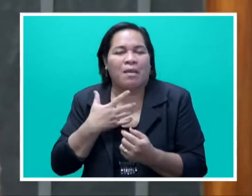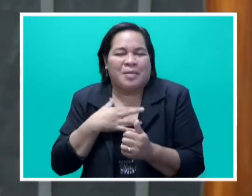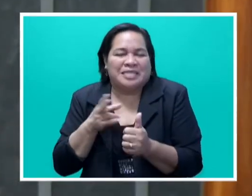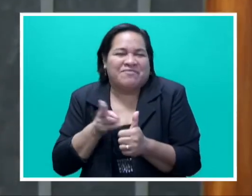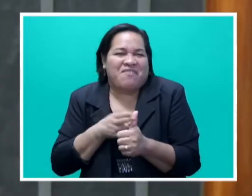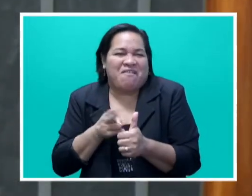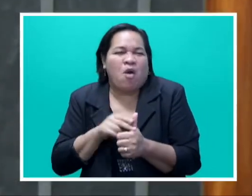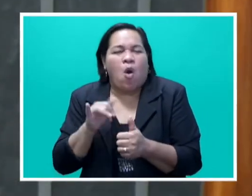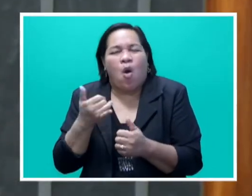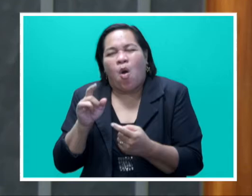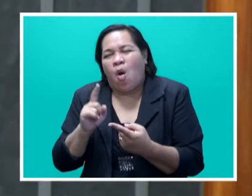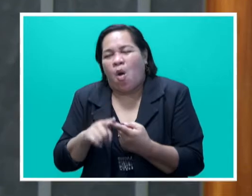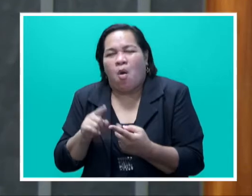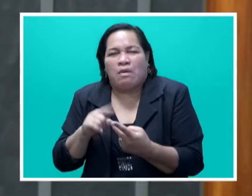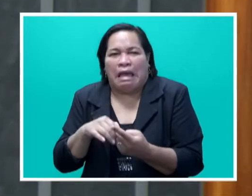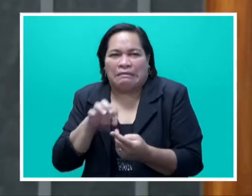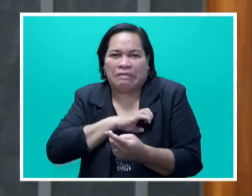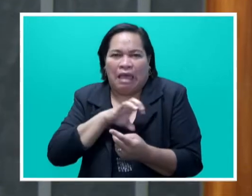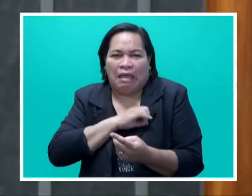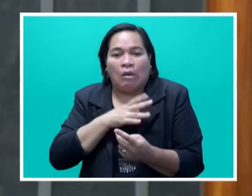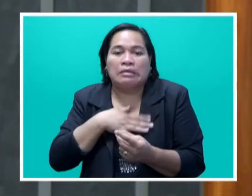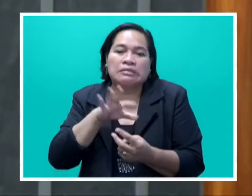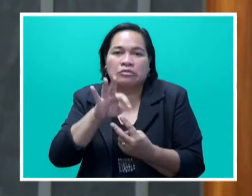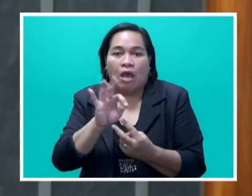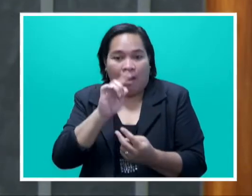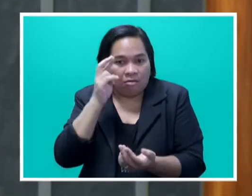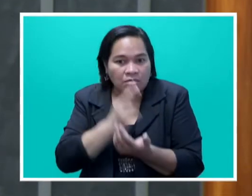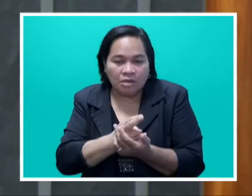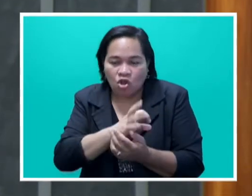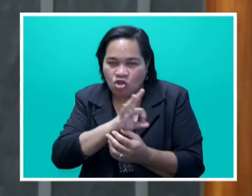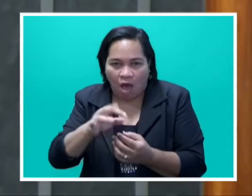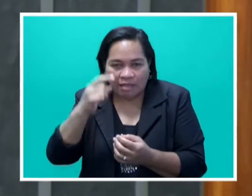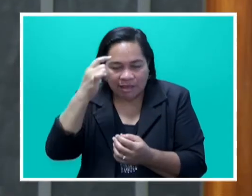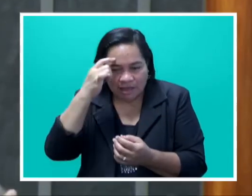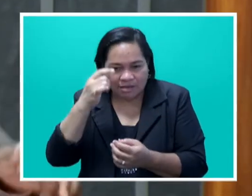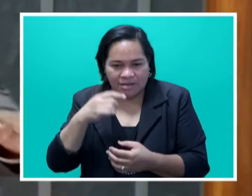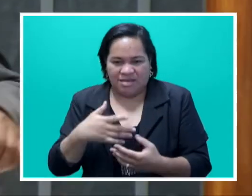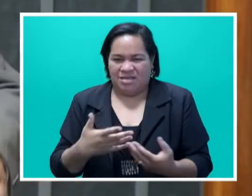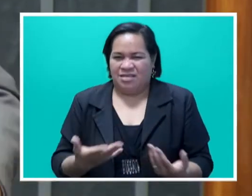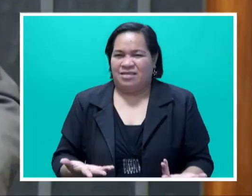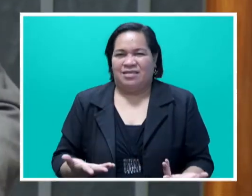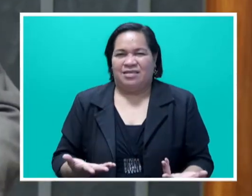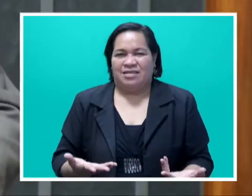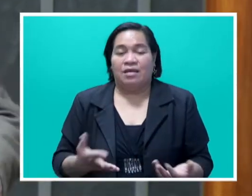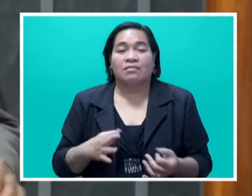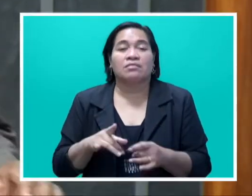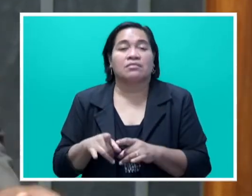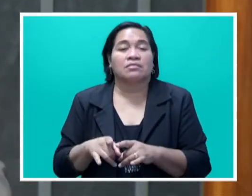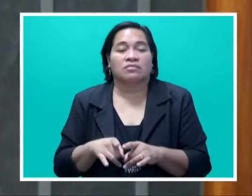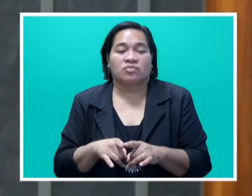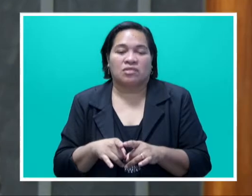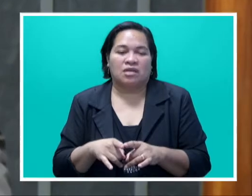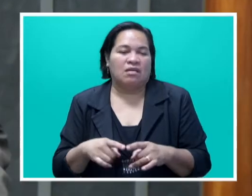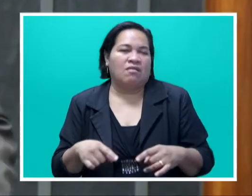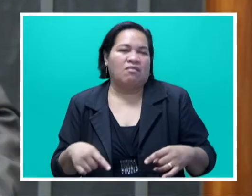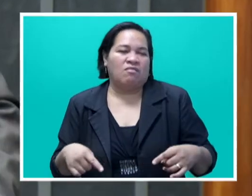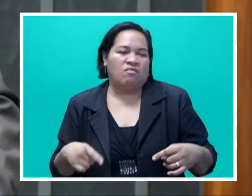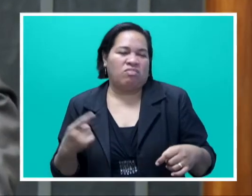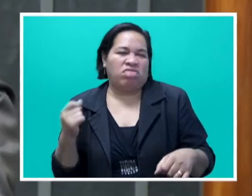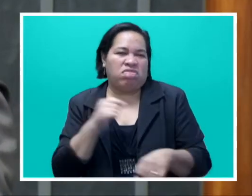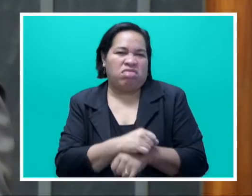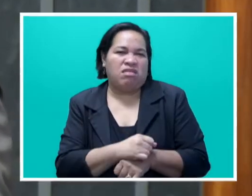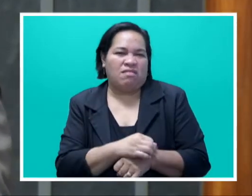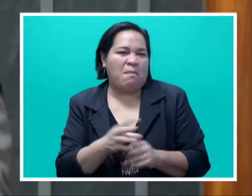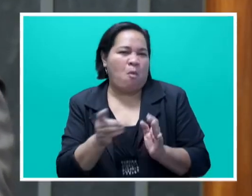race card or other forms of division, ultimately will work against Fiji and all